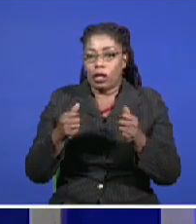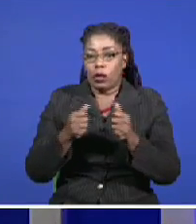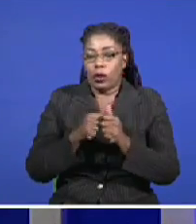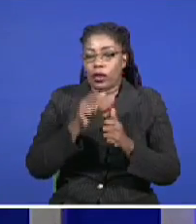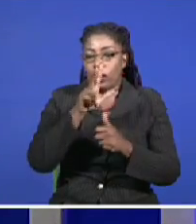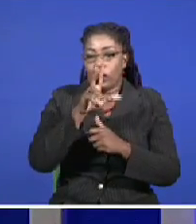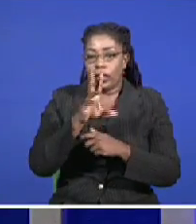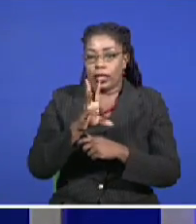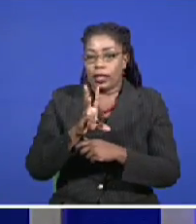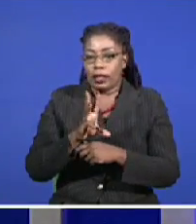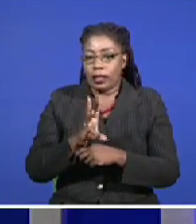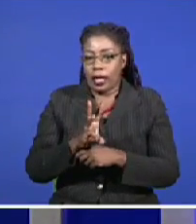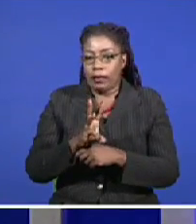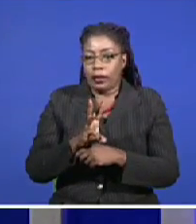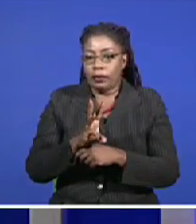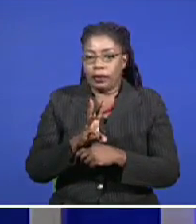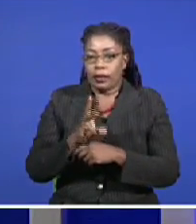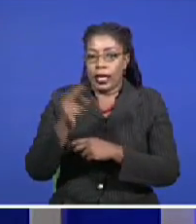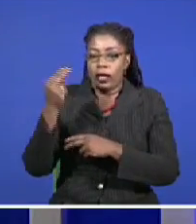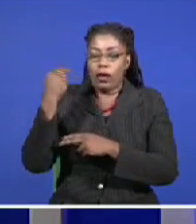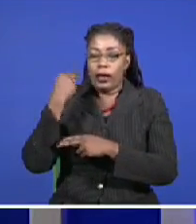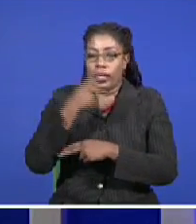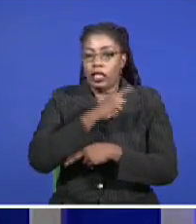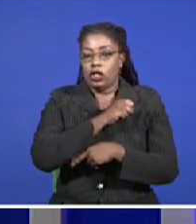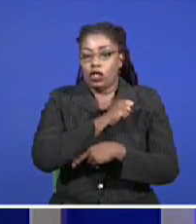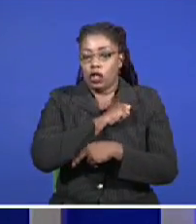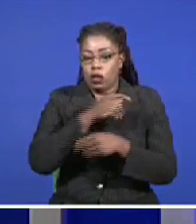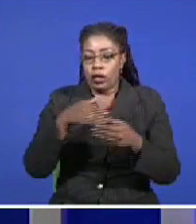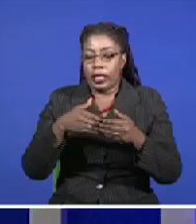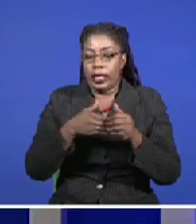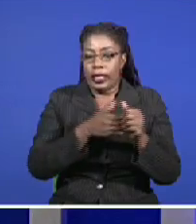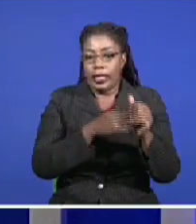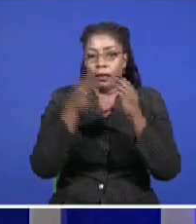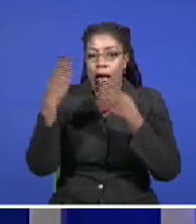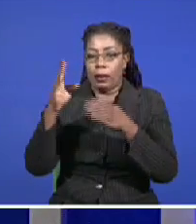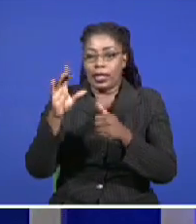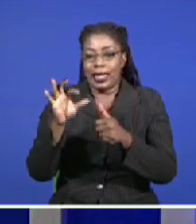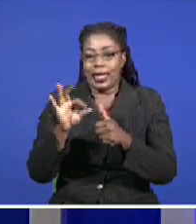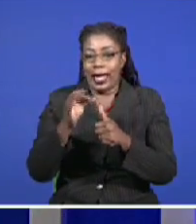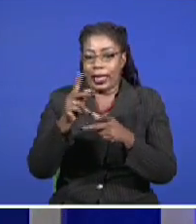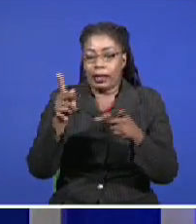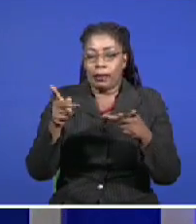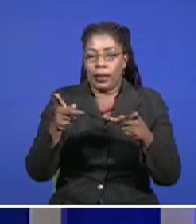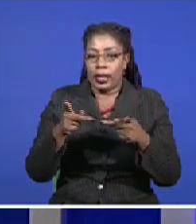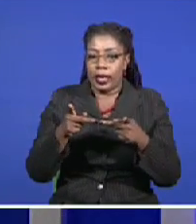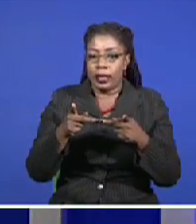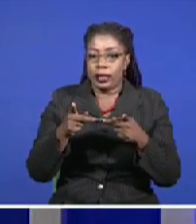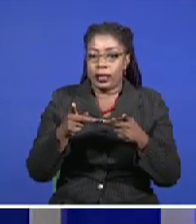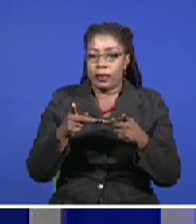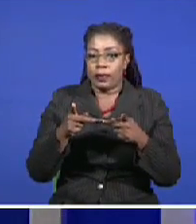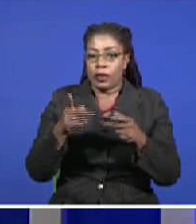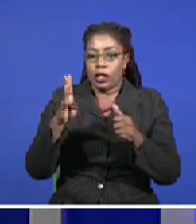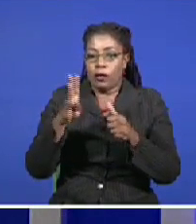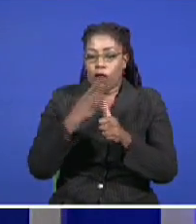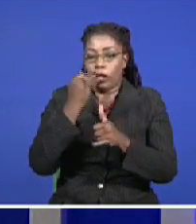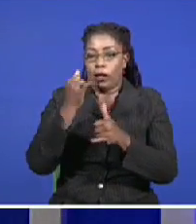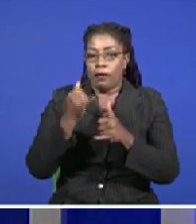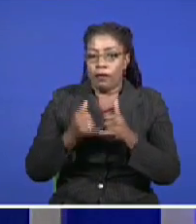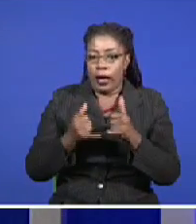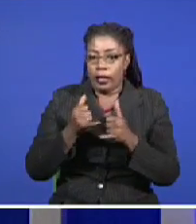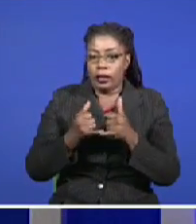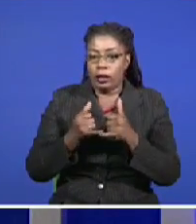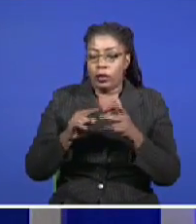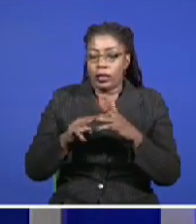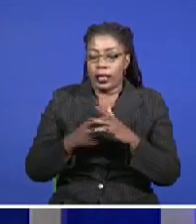37 over 463. Haley Turnquist leads the way for the Bahamas. She's in ninth with a 16 over 229. The fourth and final round will tee